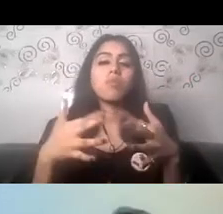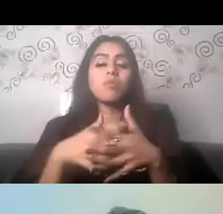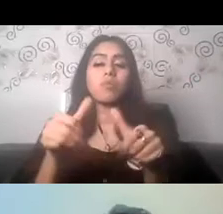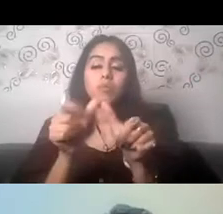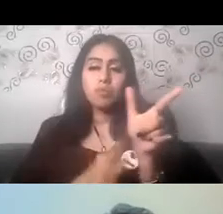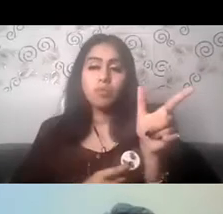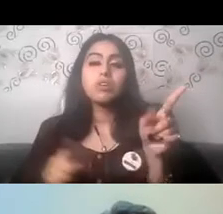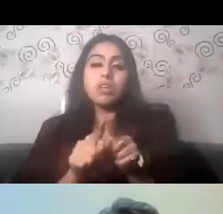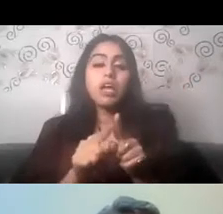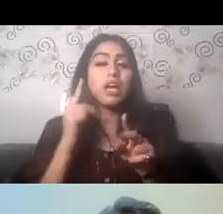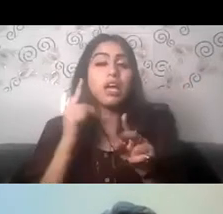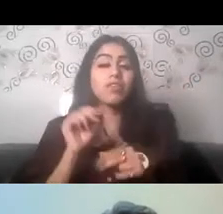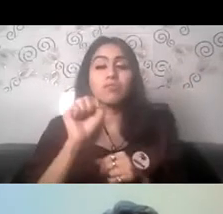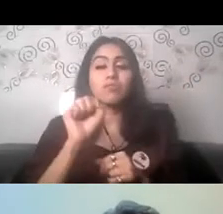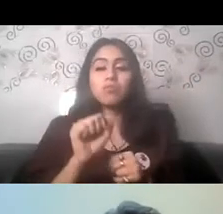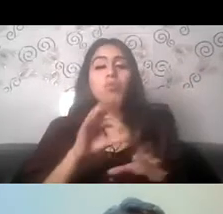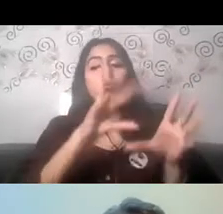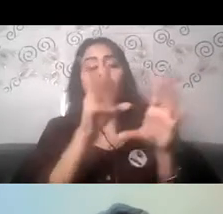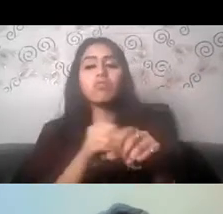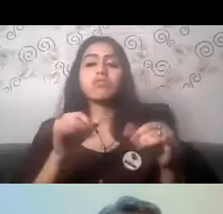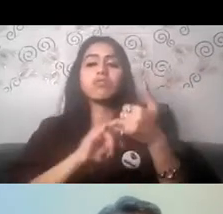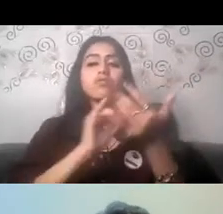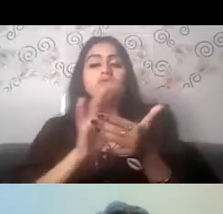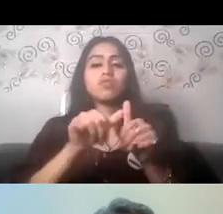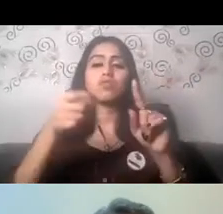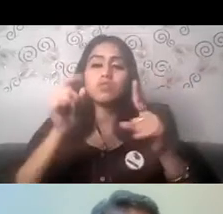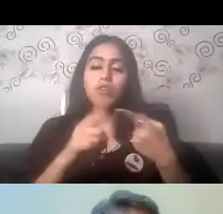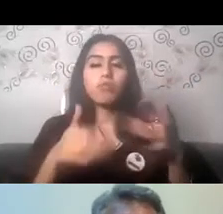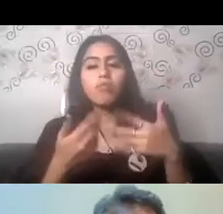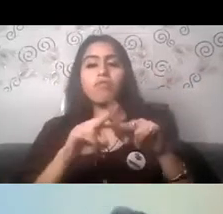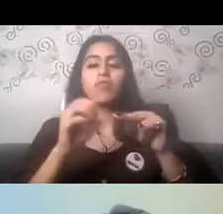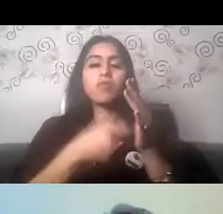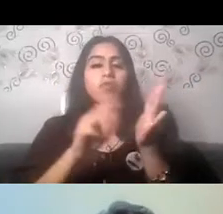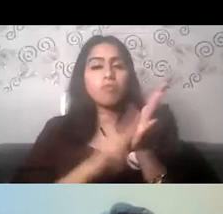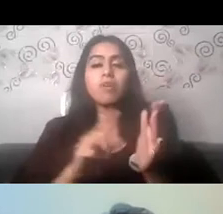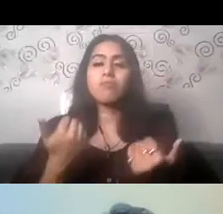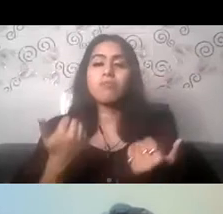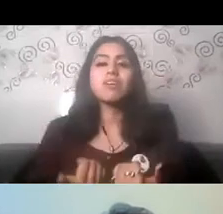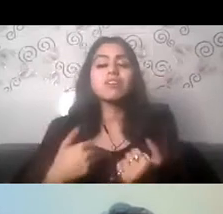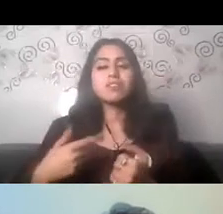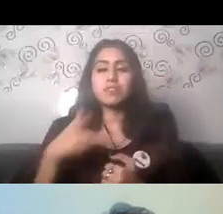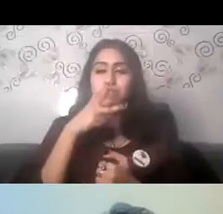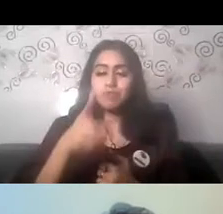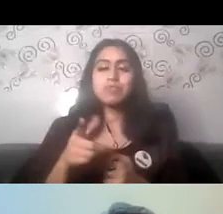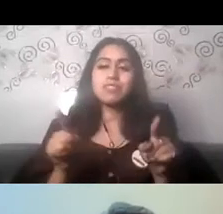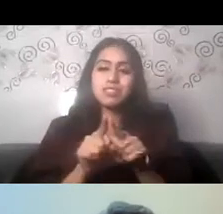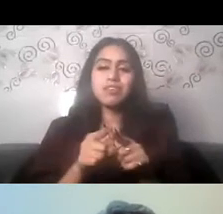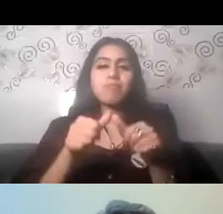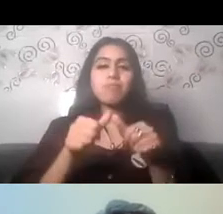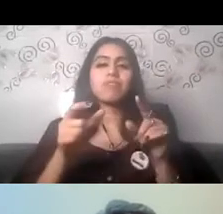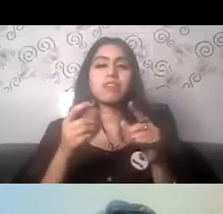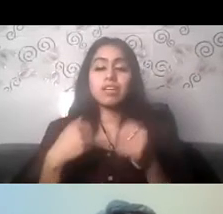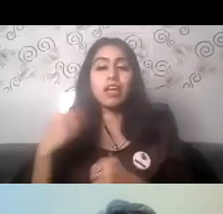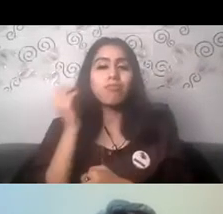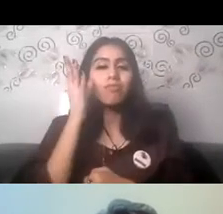can expect in all shapes and forms. So that should be my 2 words of wisdom and advice here.